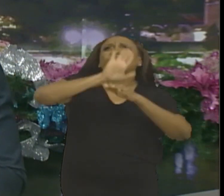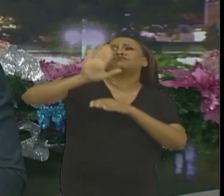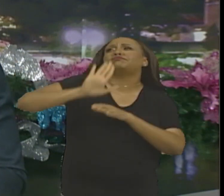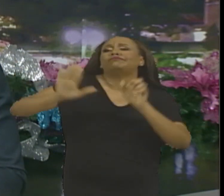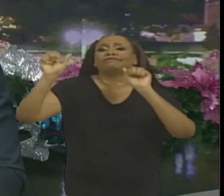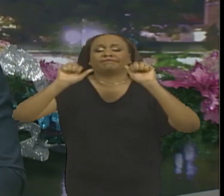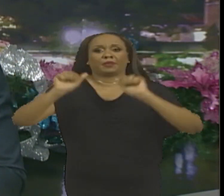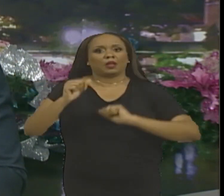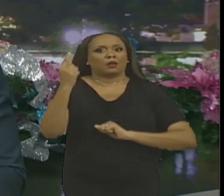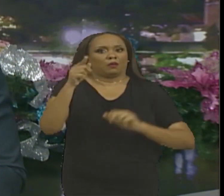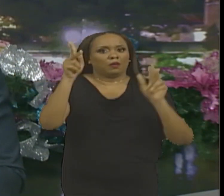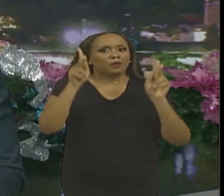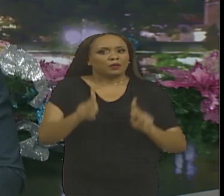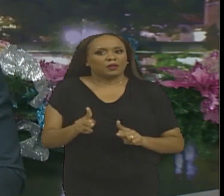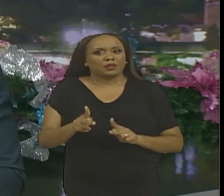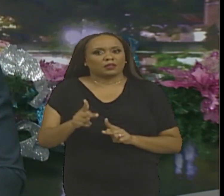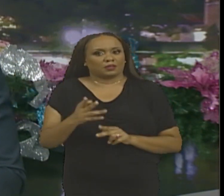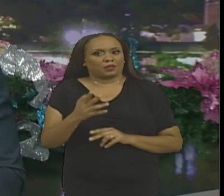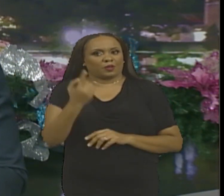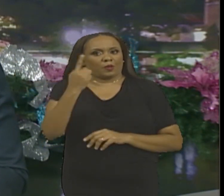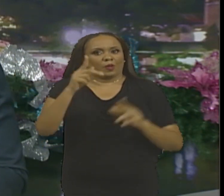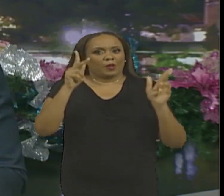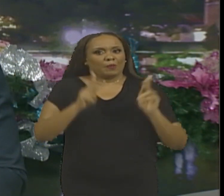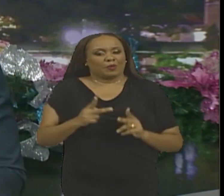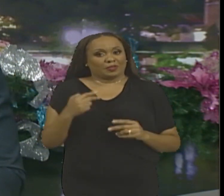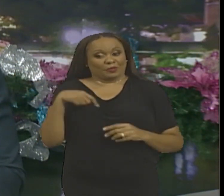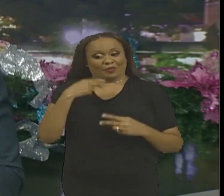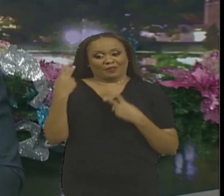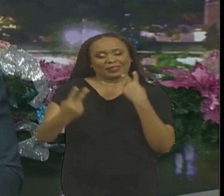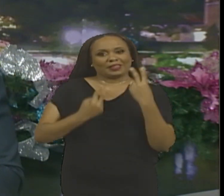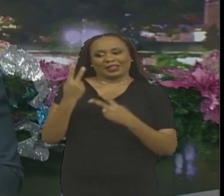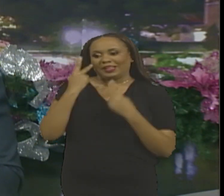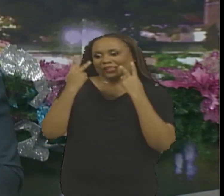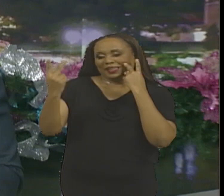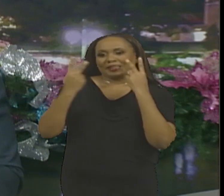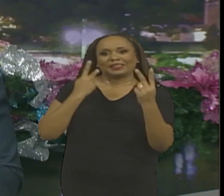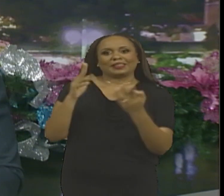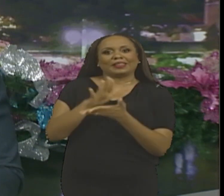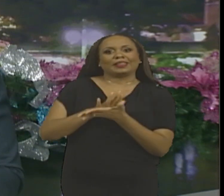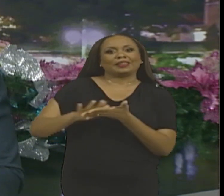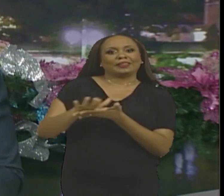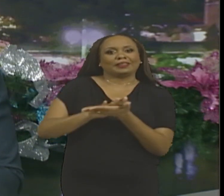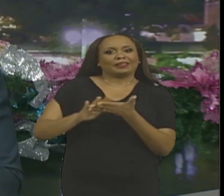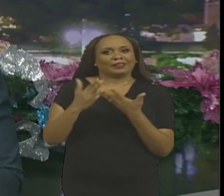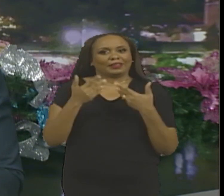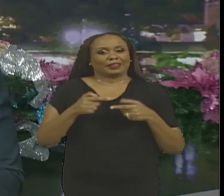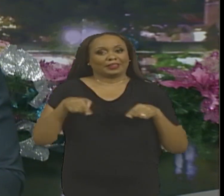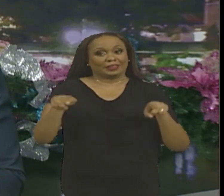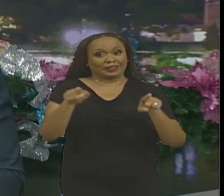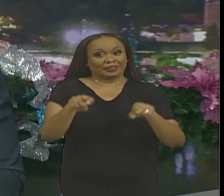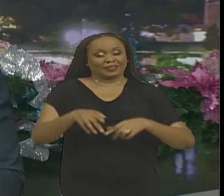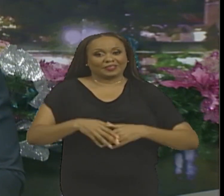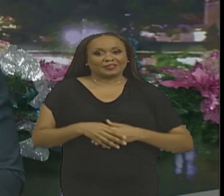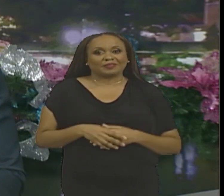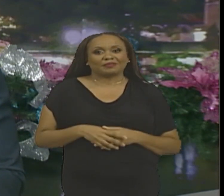big Yuletide spruce-up is Saitomia Worrell. We visited her home in the Pine to crash the cleaning party today.